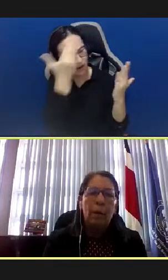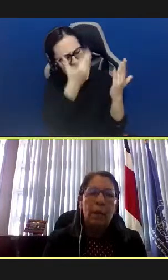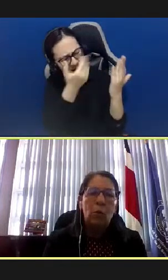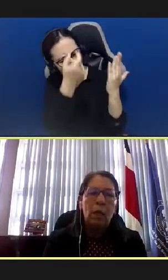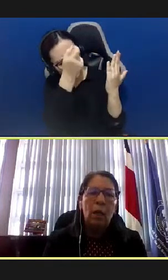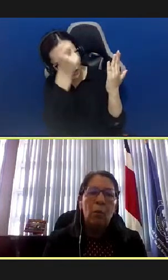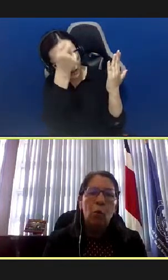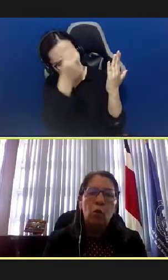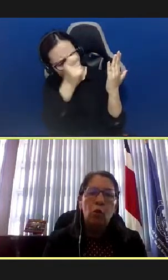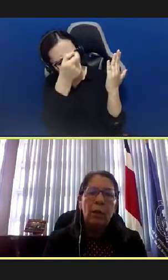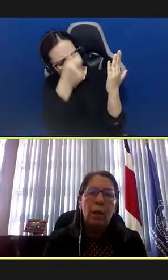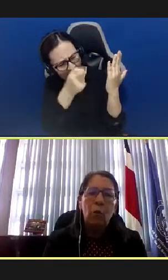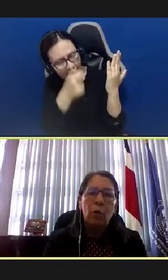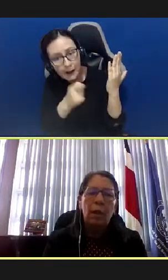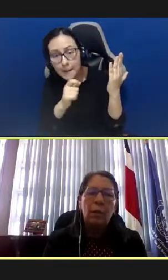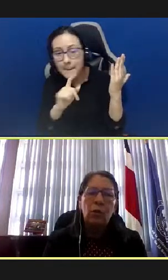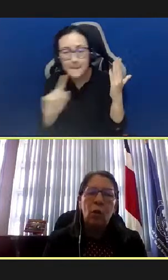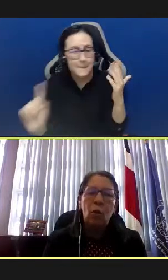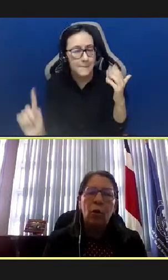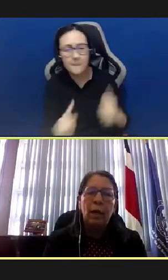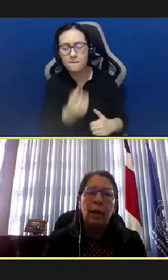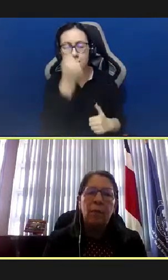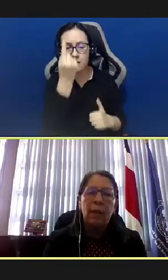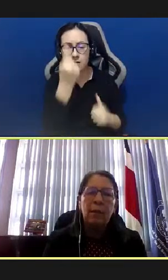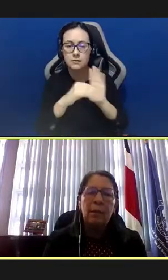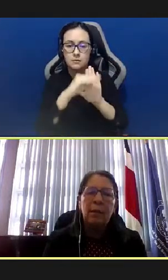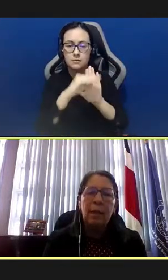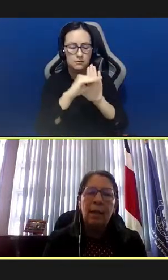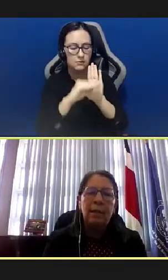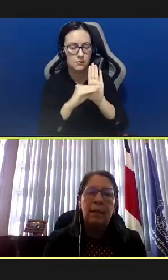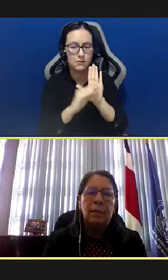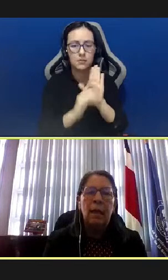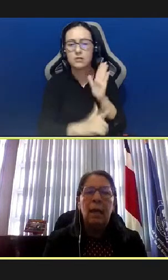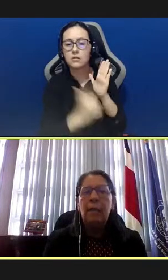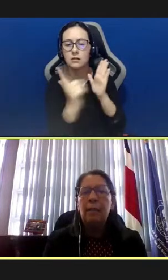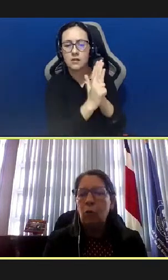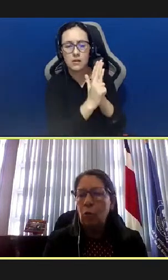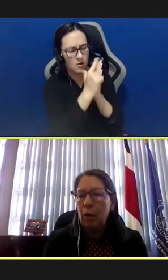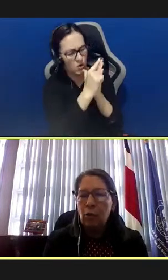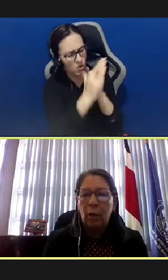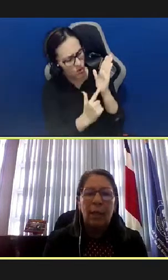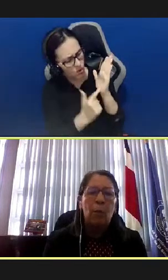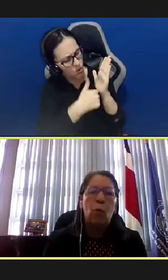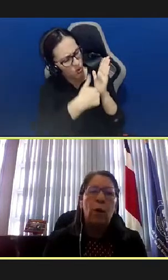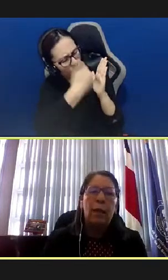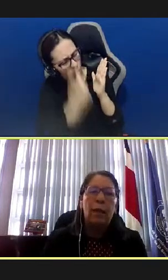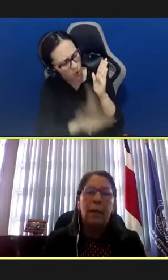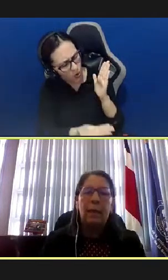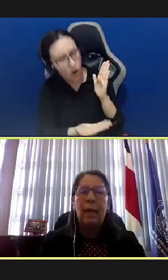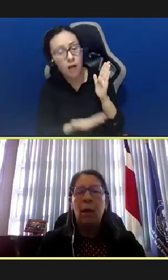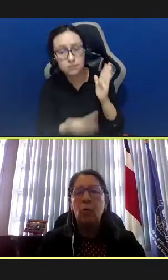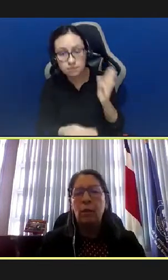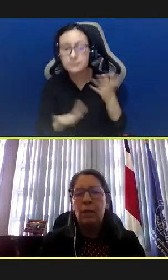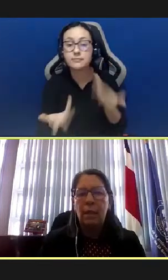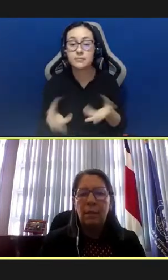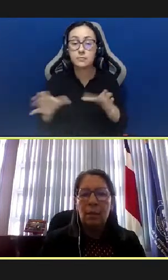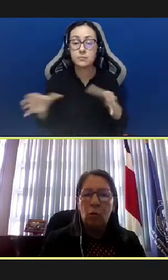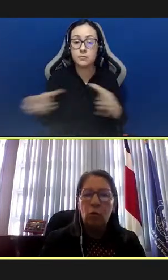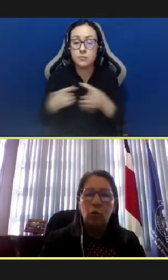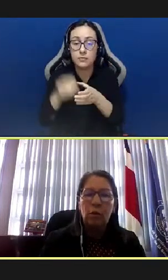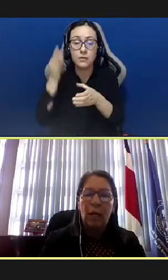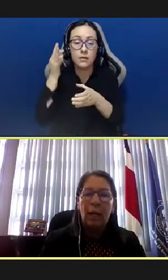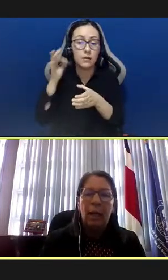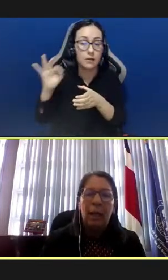our advice in dealing with mental health and psychosocial support to those affected by COVID-19 throughout the country was also